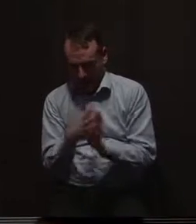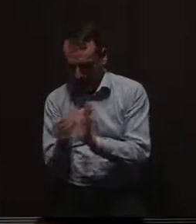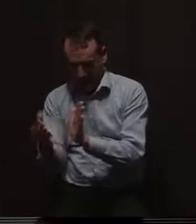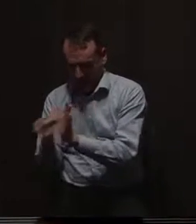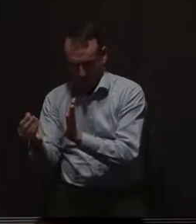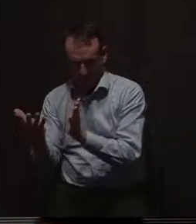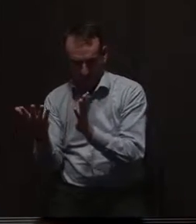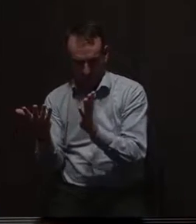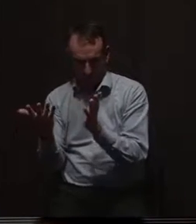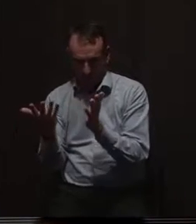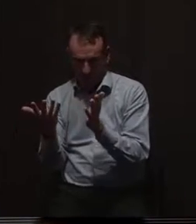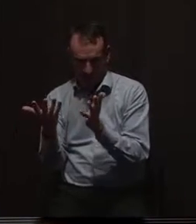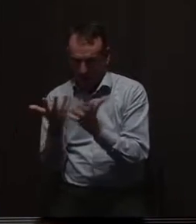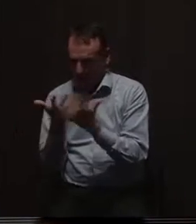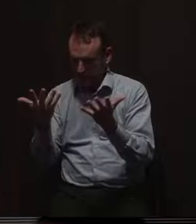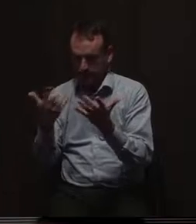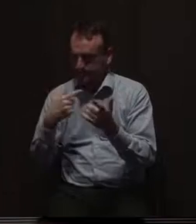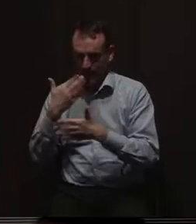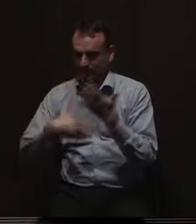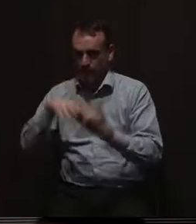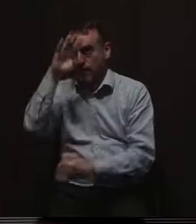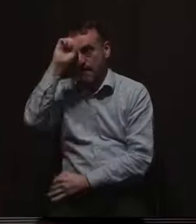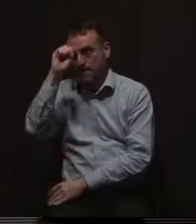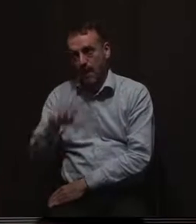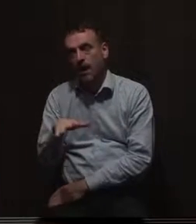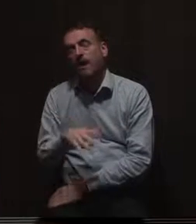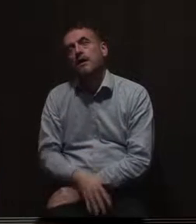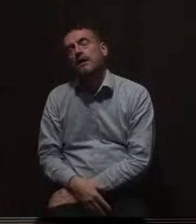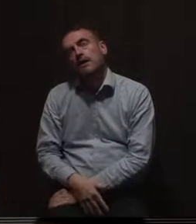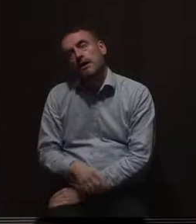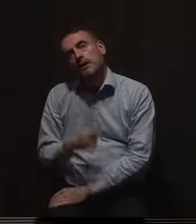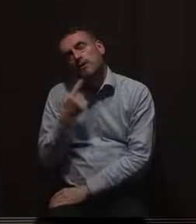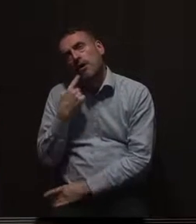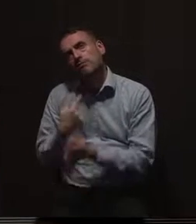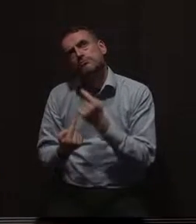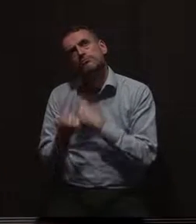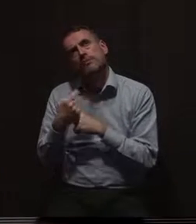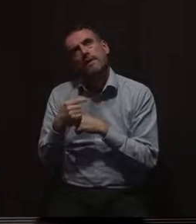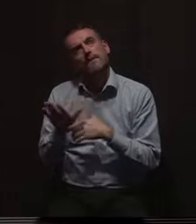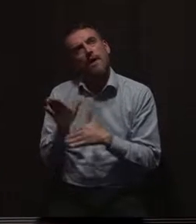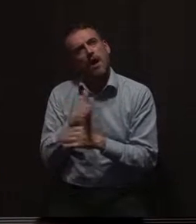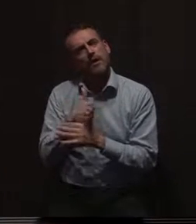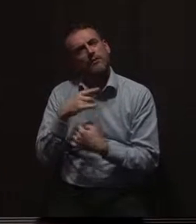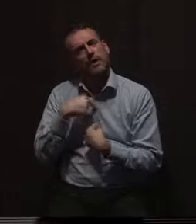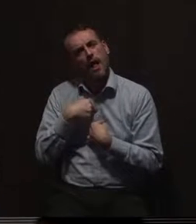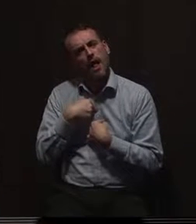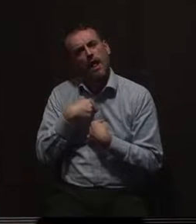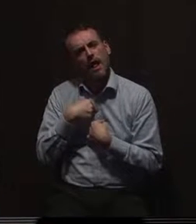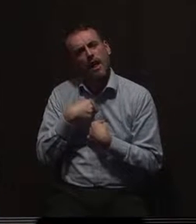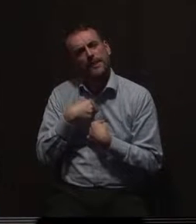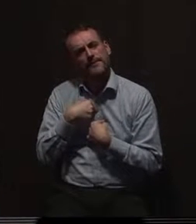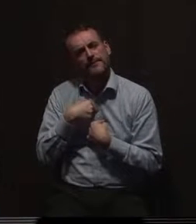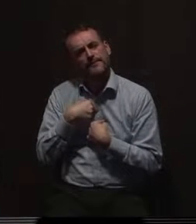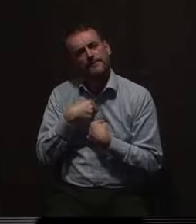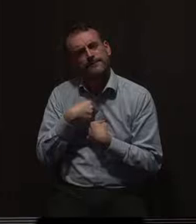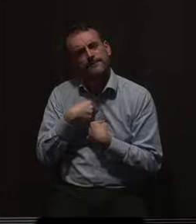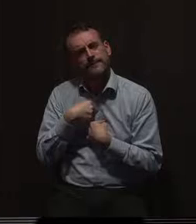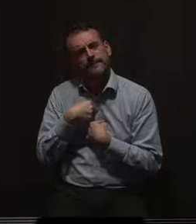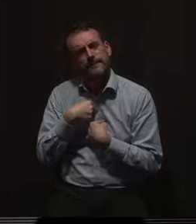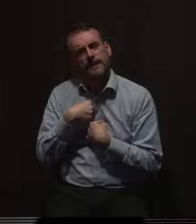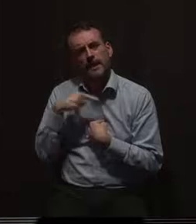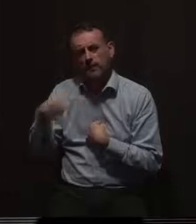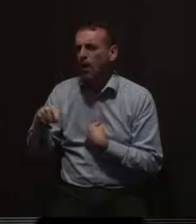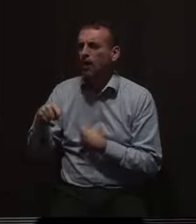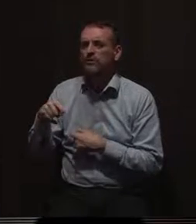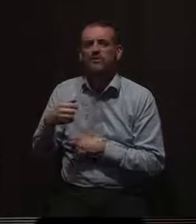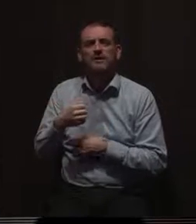why don't we remember these? Well, first of all, what I loved about pulling down all the statues